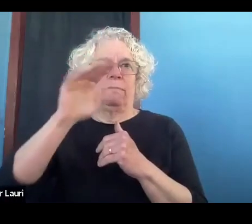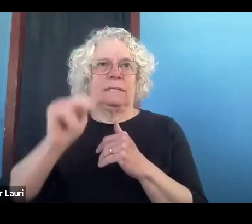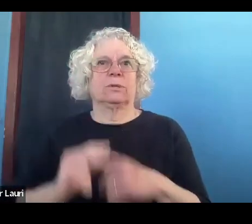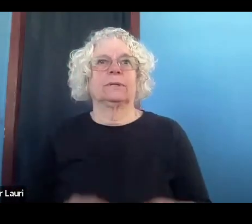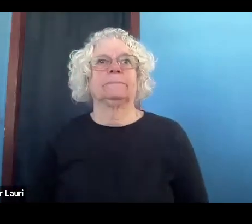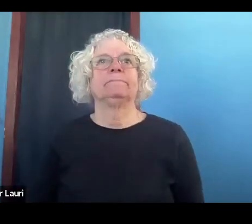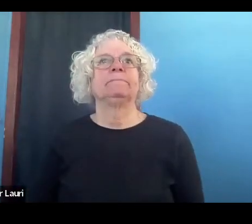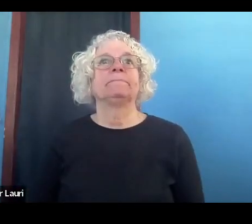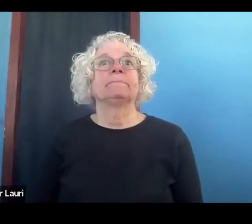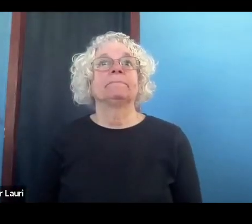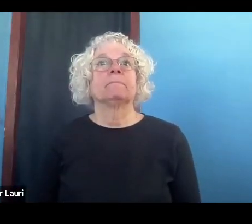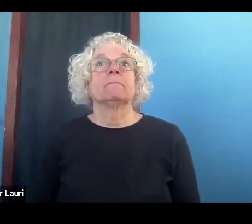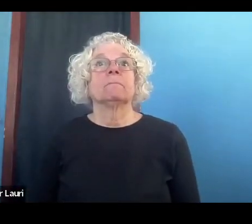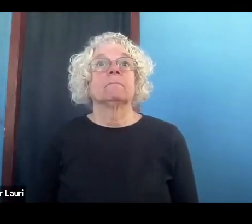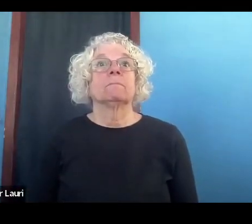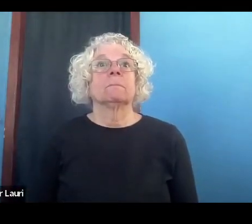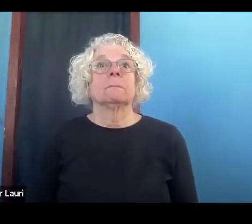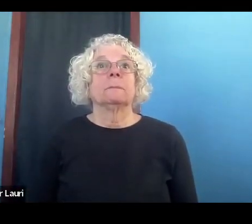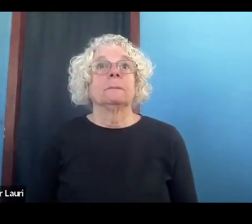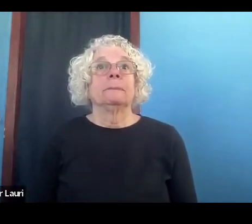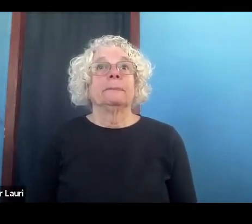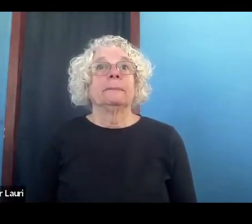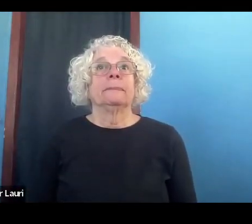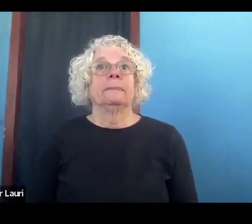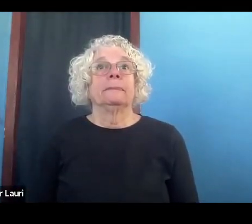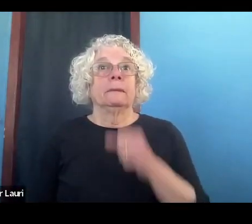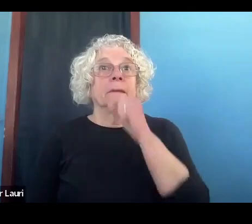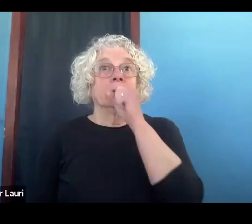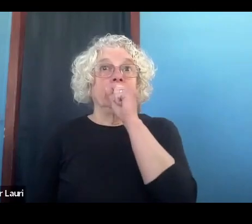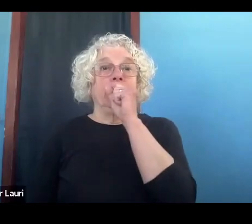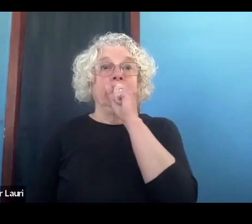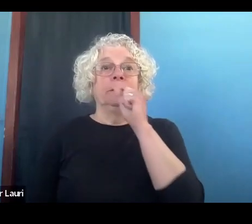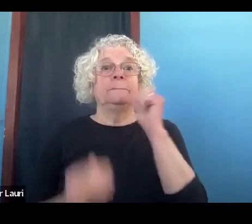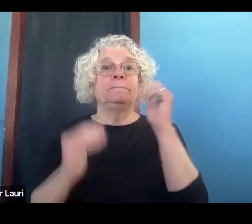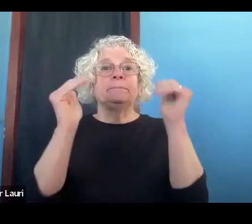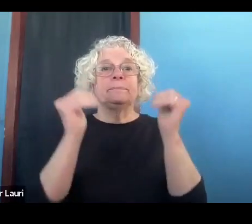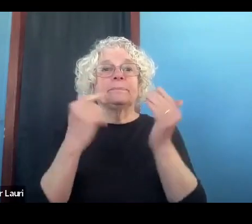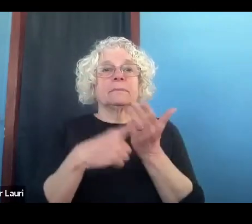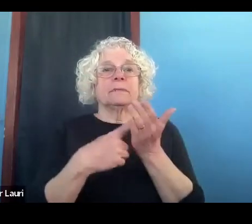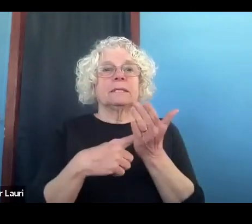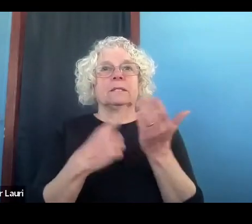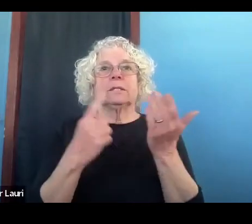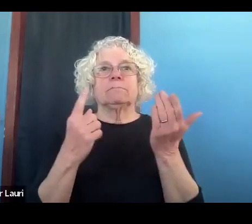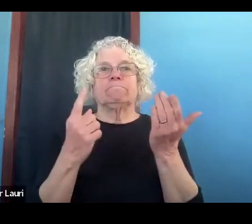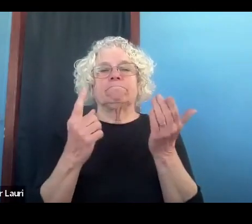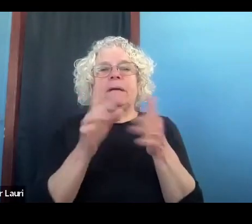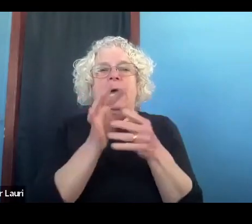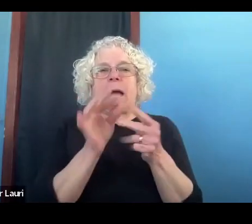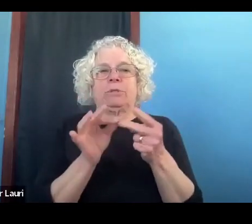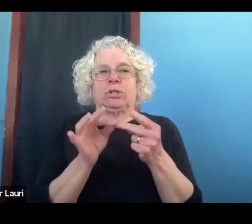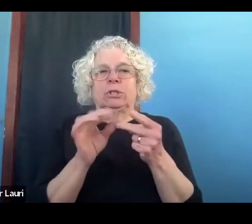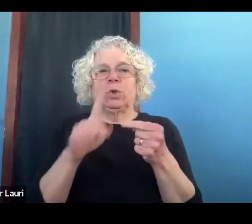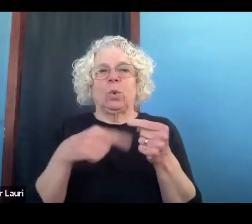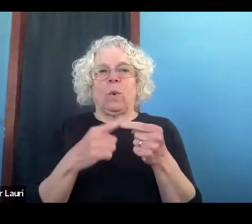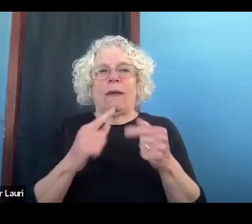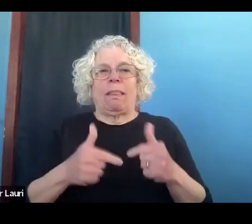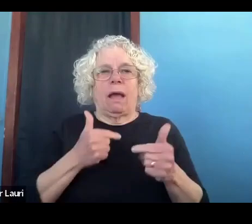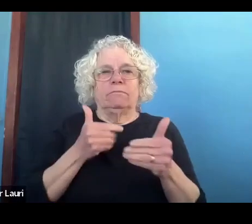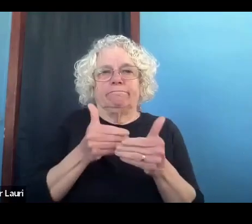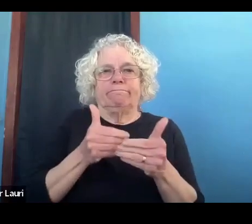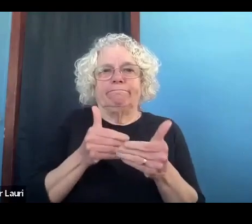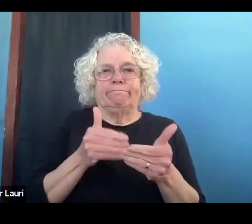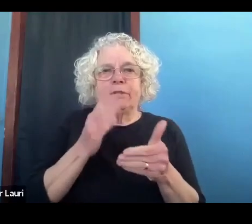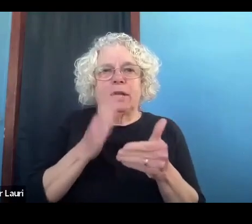So next we are going to talk about options for support at end of life: home care, home